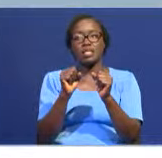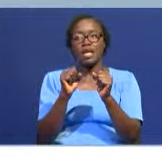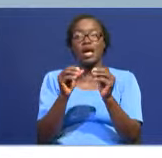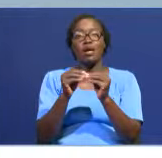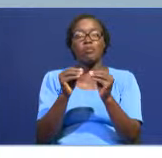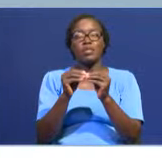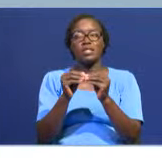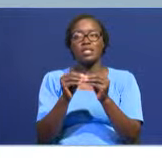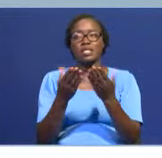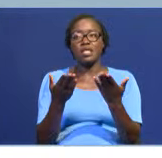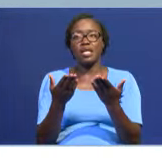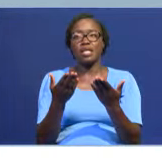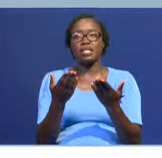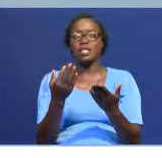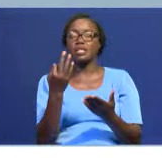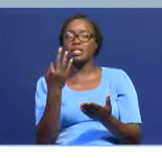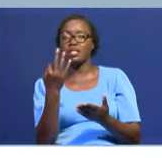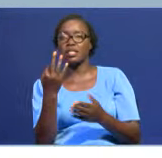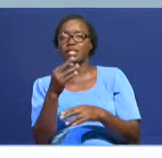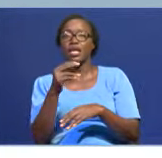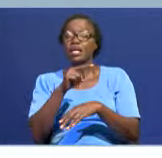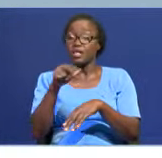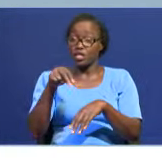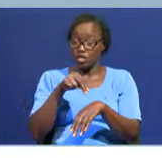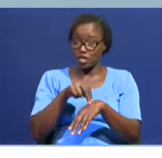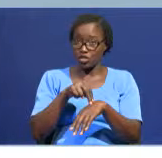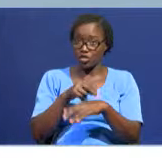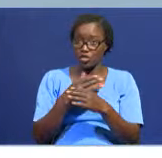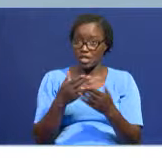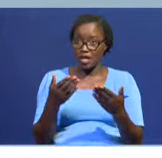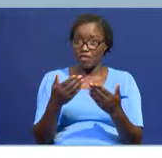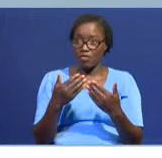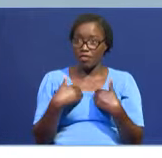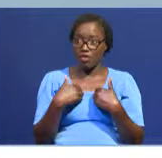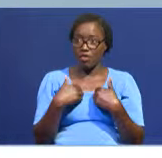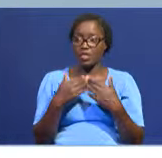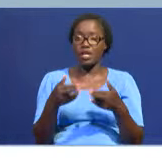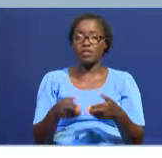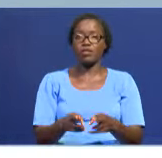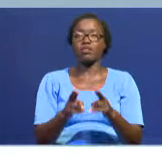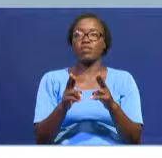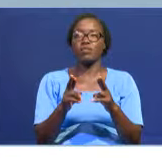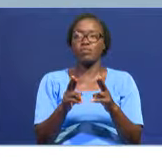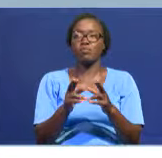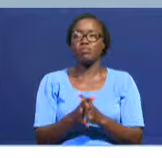The dam is the third the two nations have built on the Aras River.